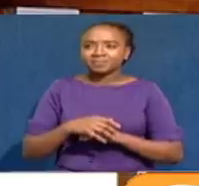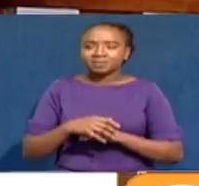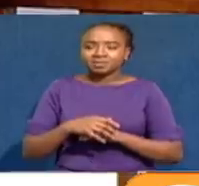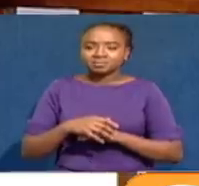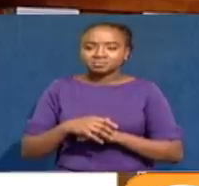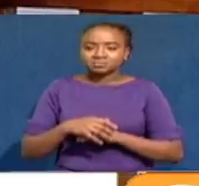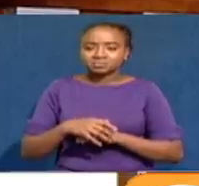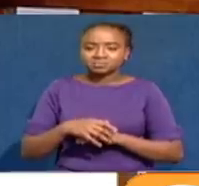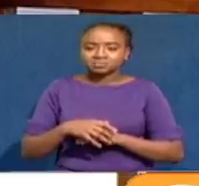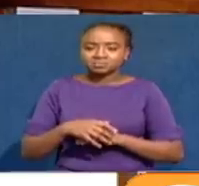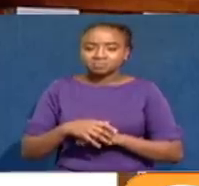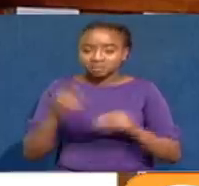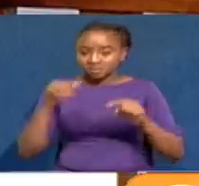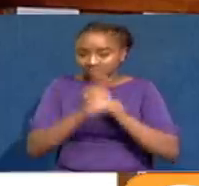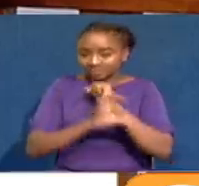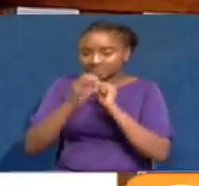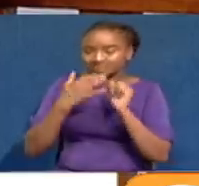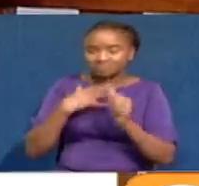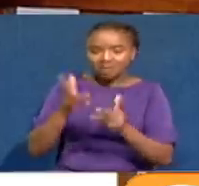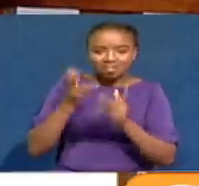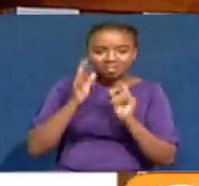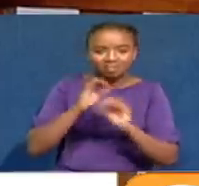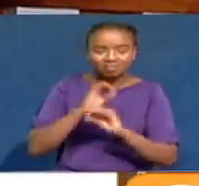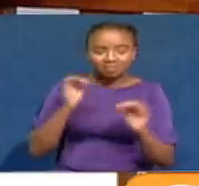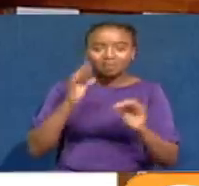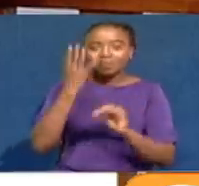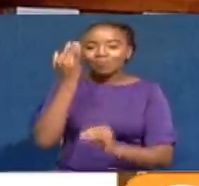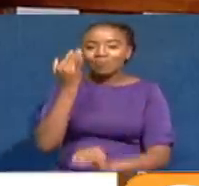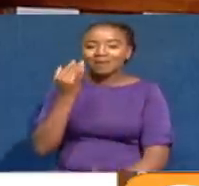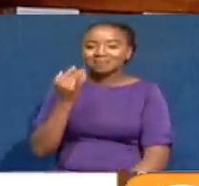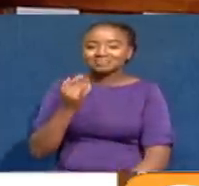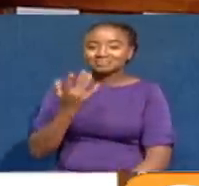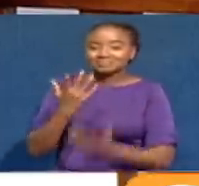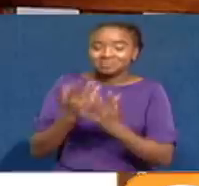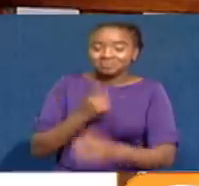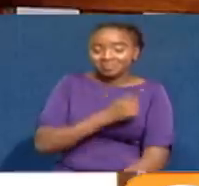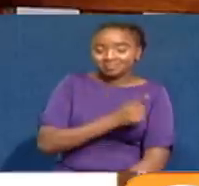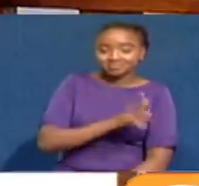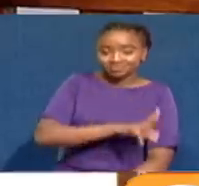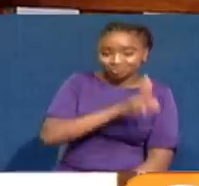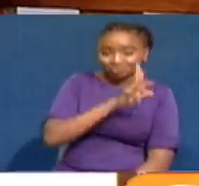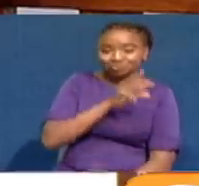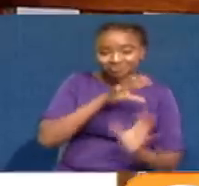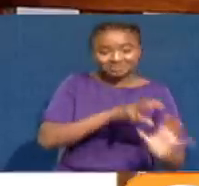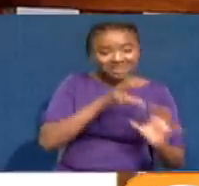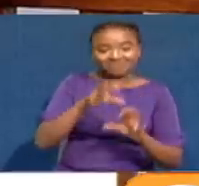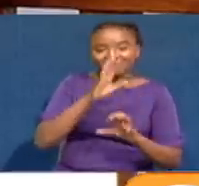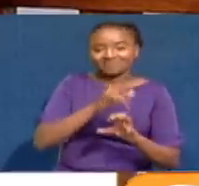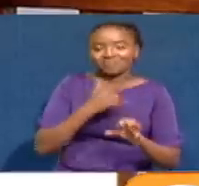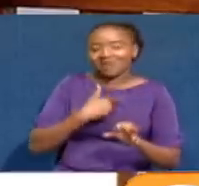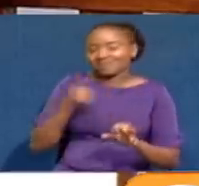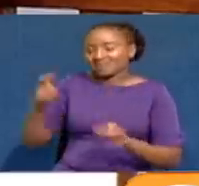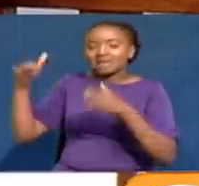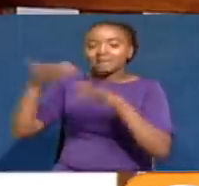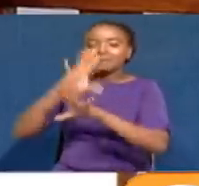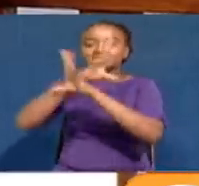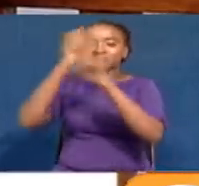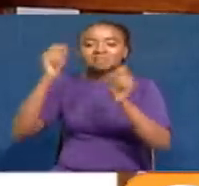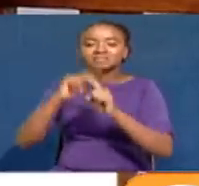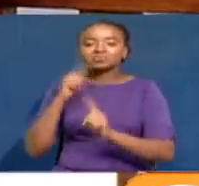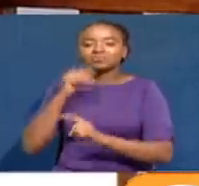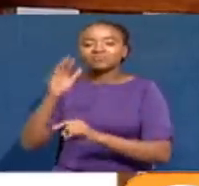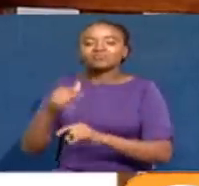something you don't want to hear in this country again, is an unfortunate relationship like what Uhuru has suffered from, by having a deputy who